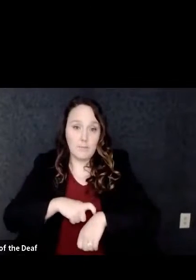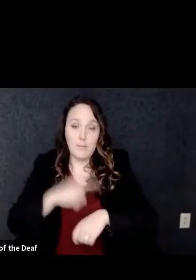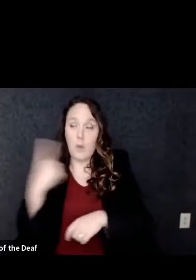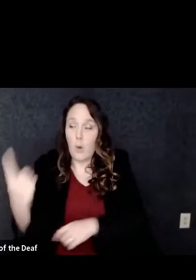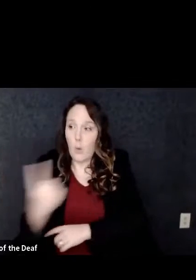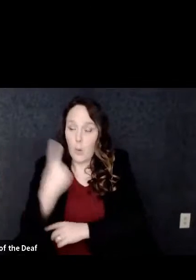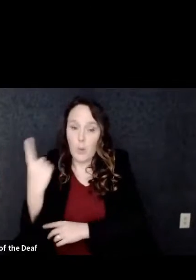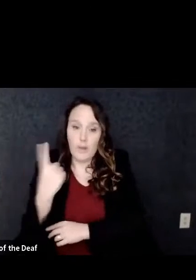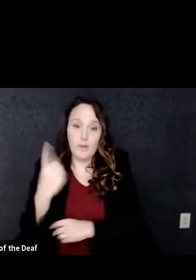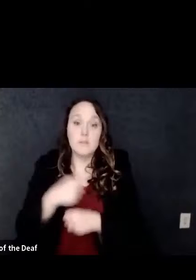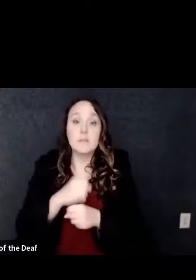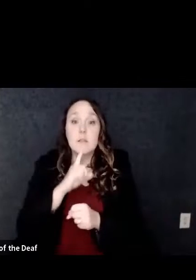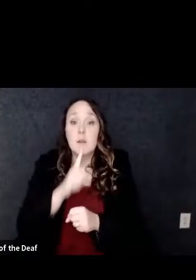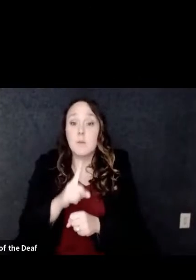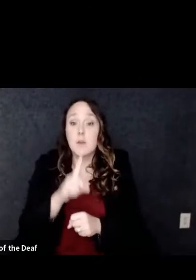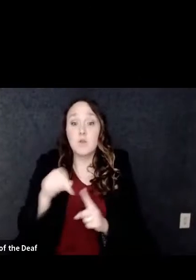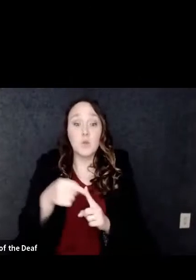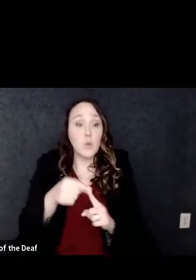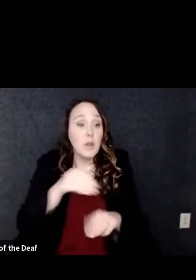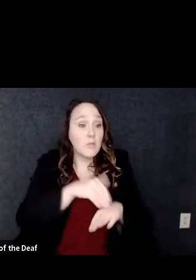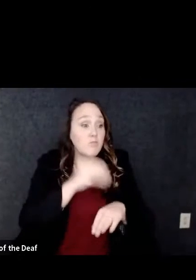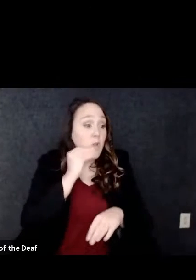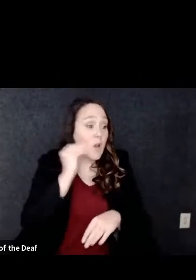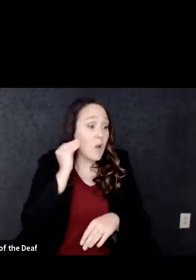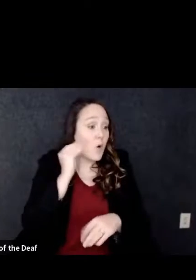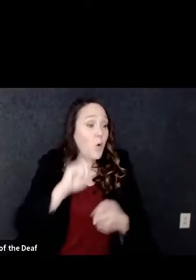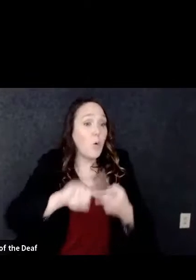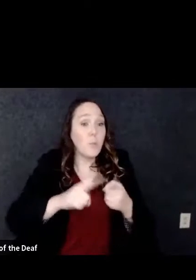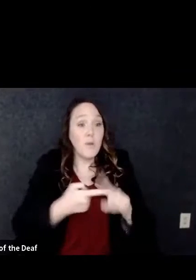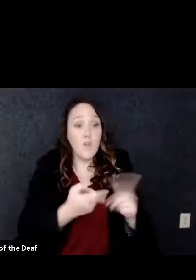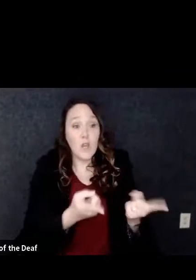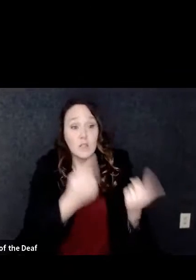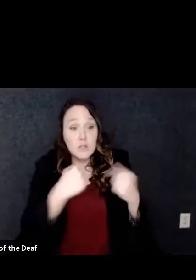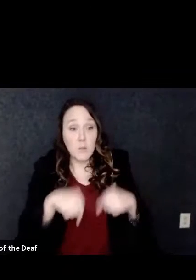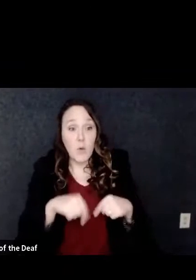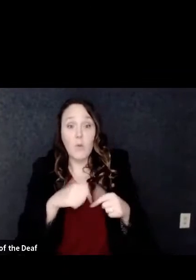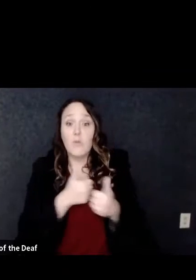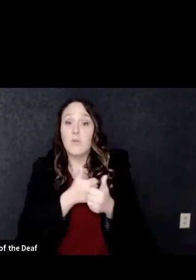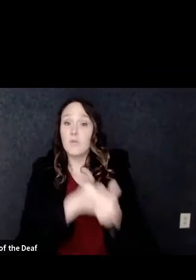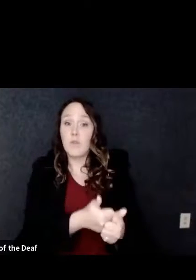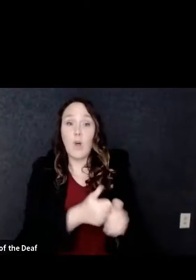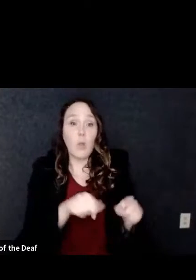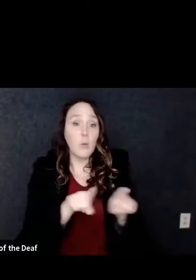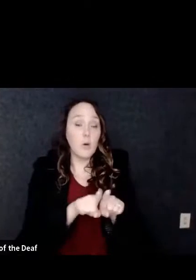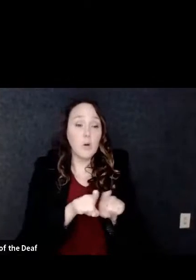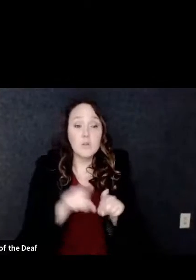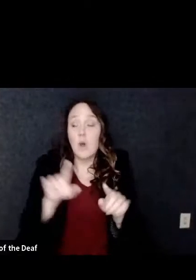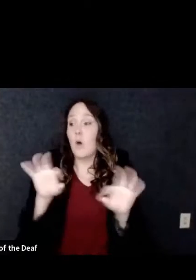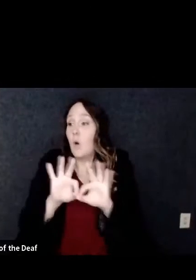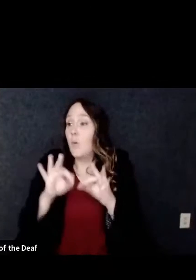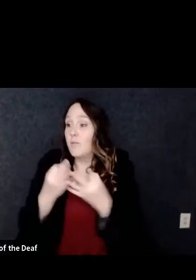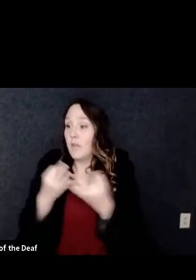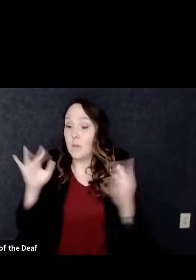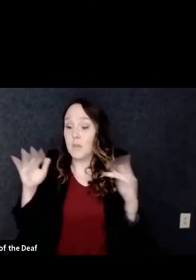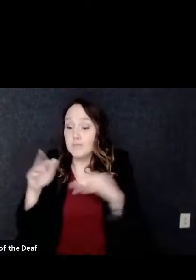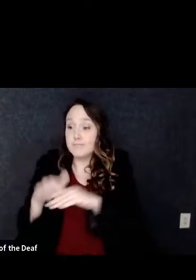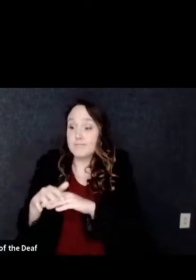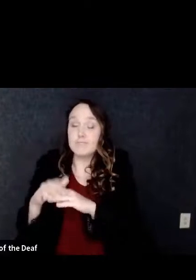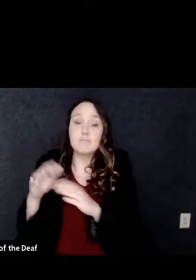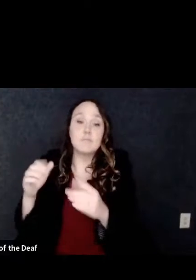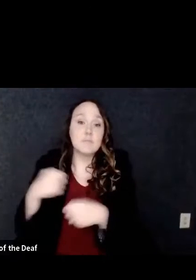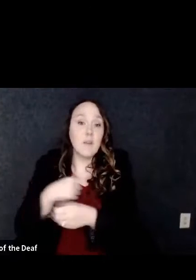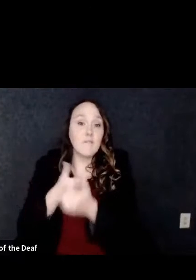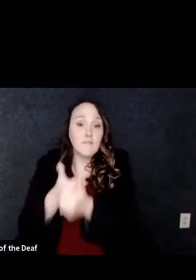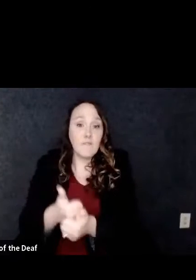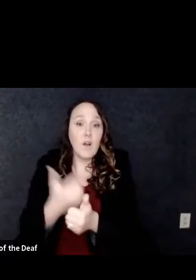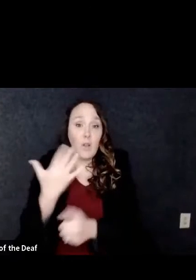that when you're, you know, at your home with your friends that are coming over, that you're following them then as well, or family gatherings, all of those things. We need to make